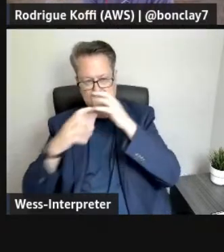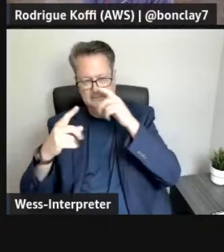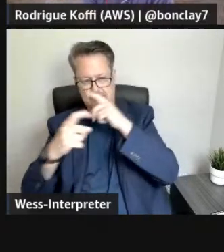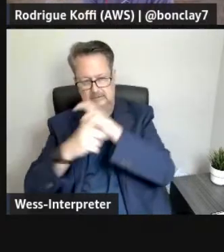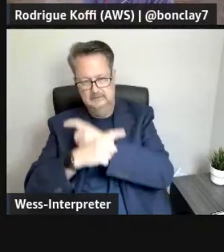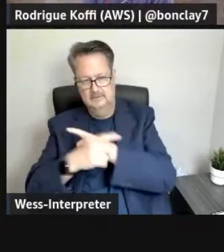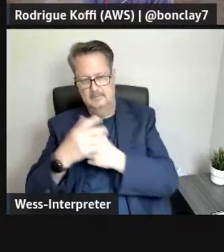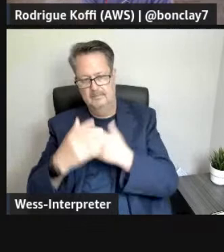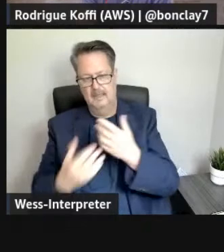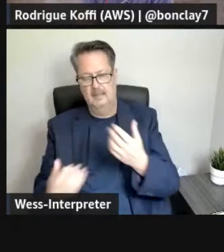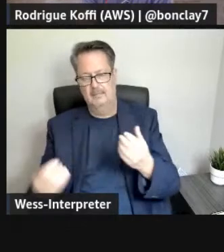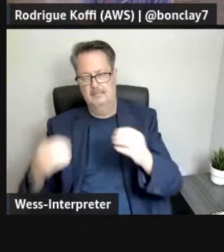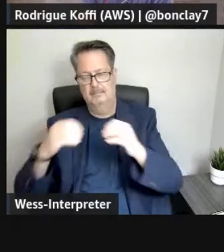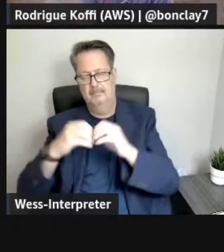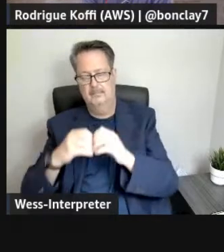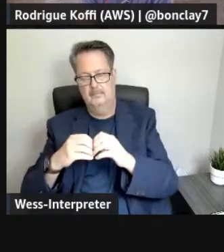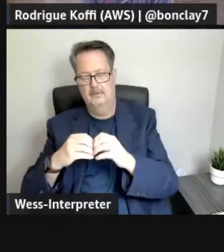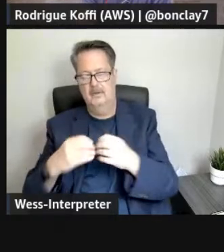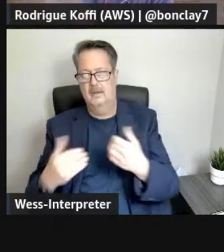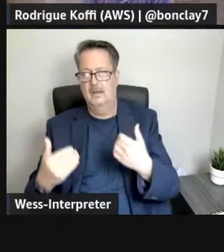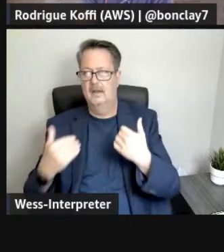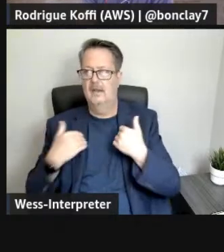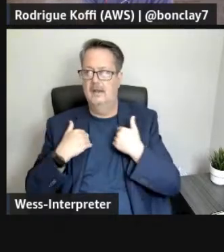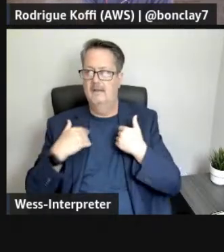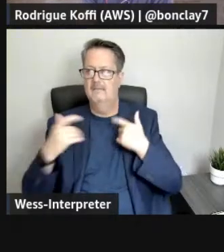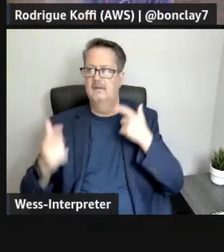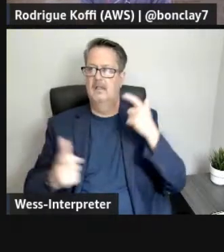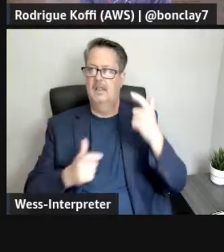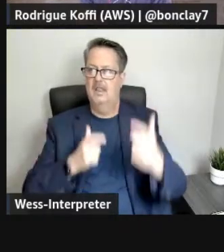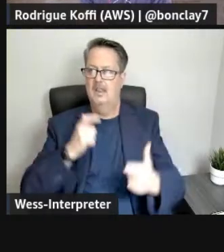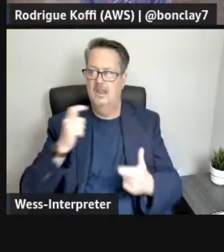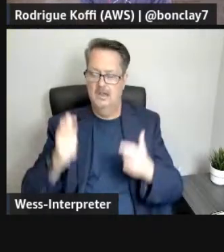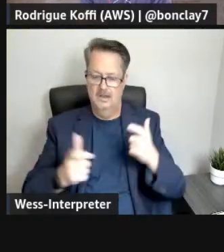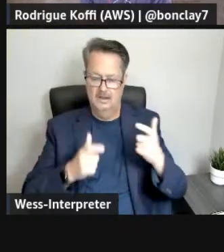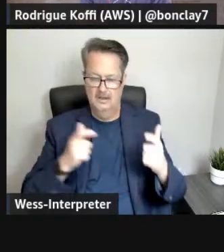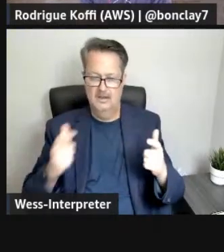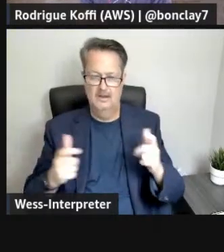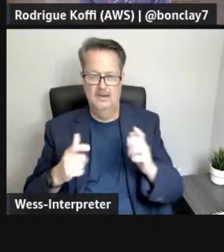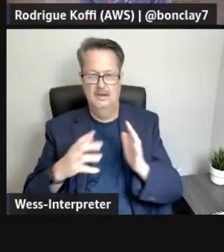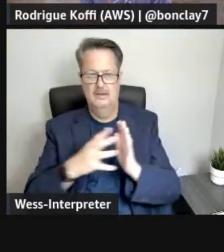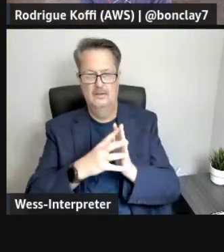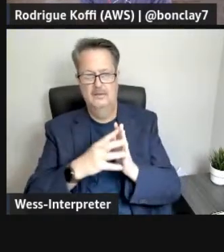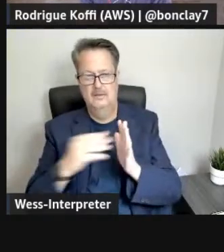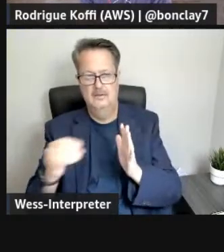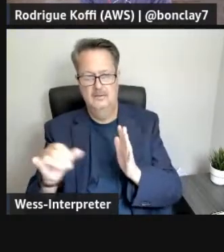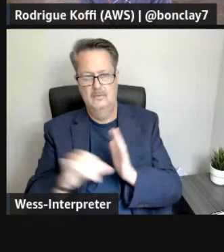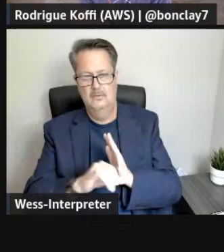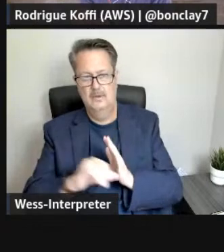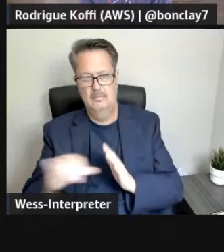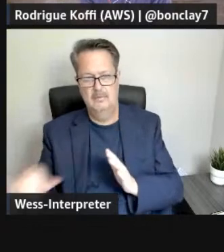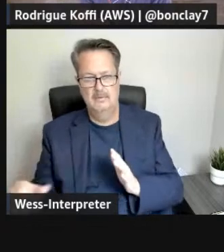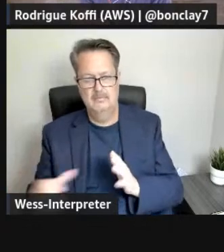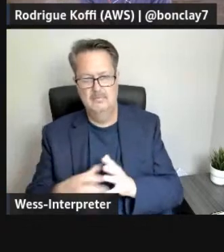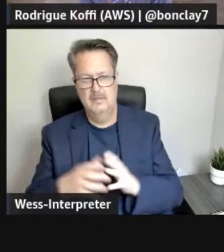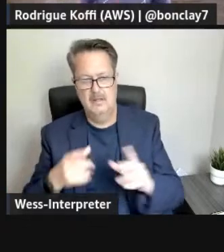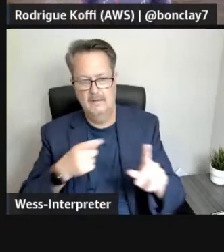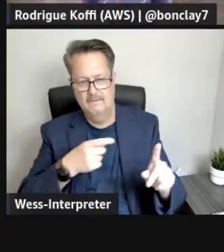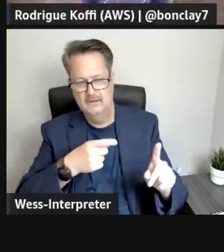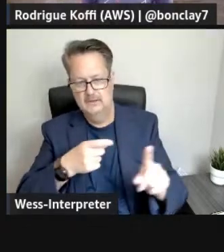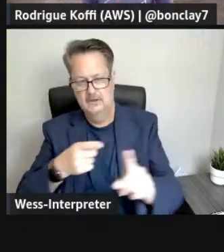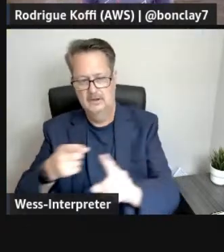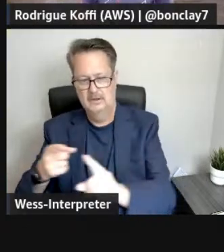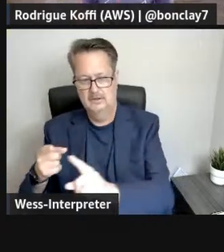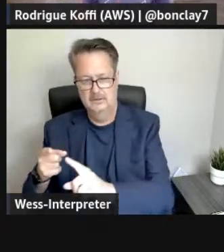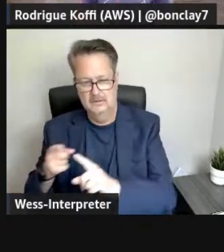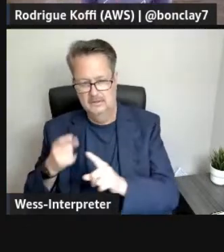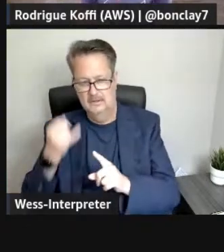having a really large replica that is scraping a lot of targets. And if you want to distribute